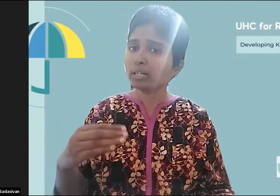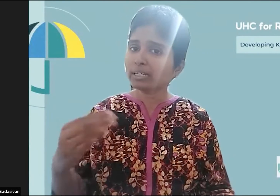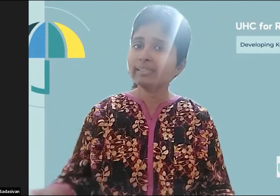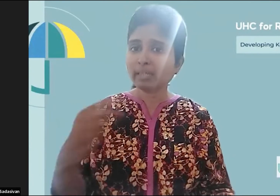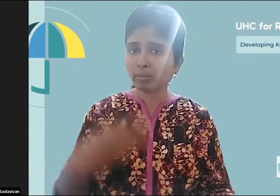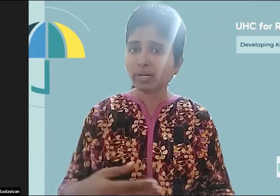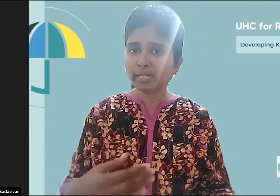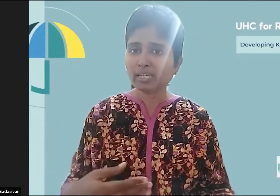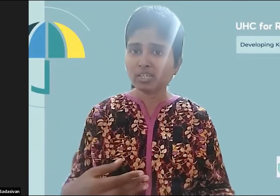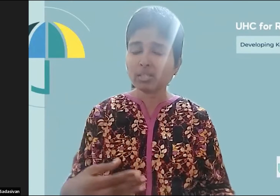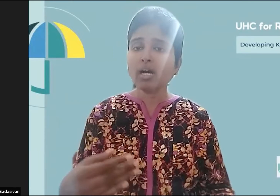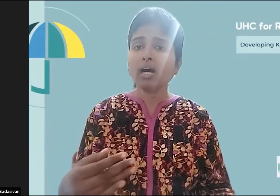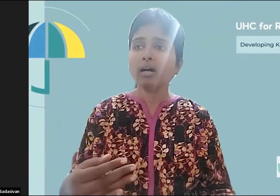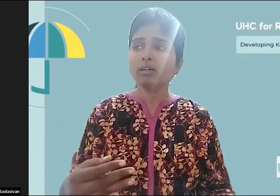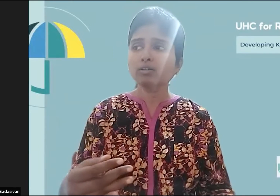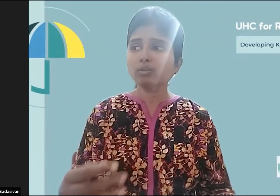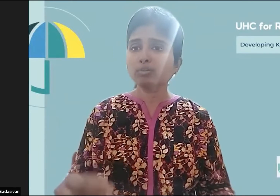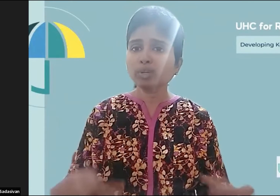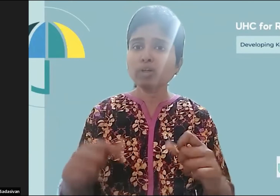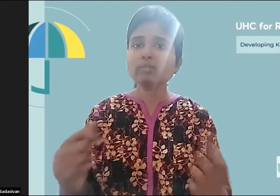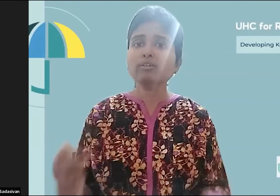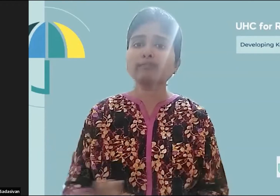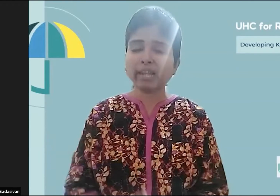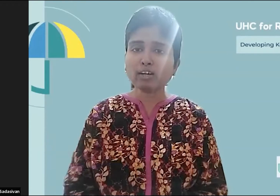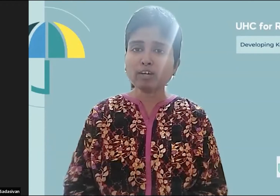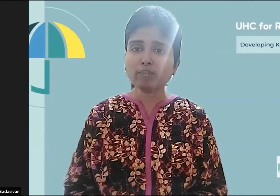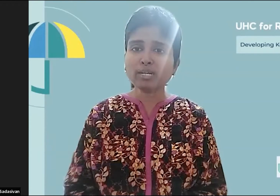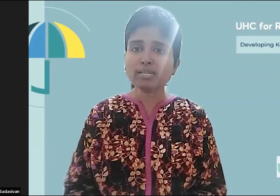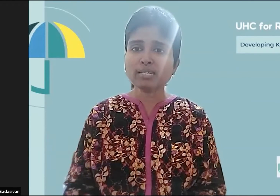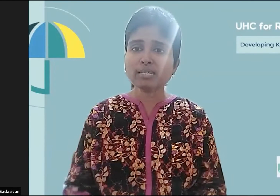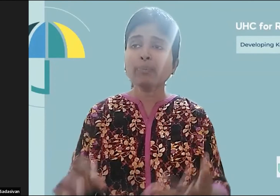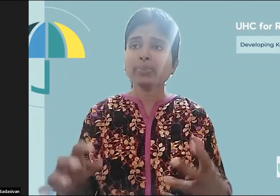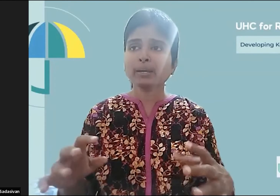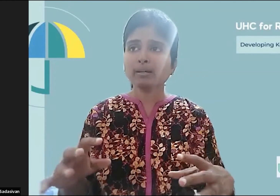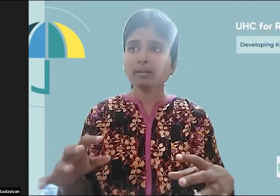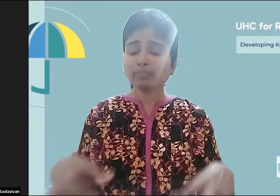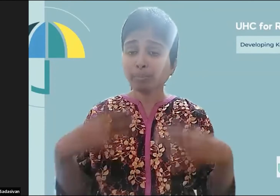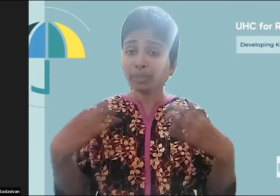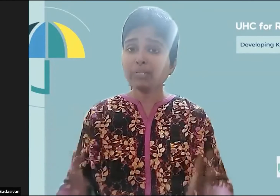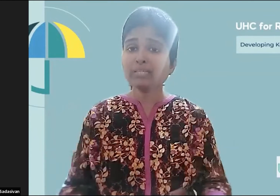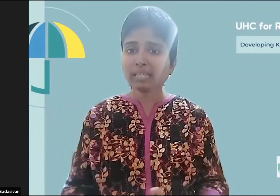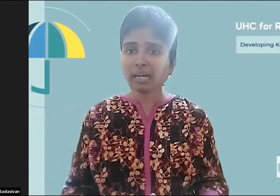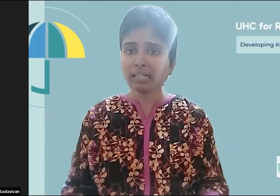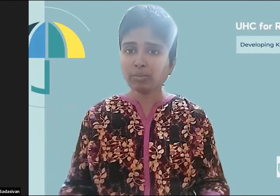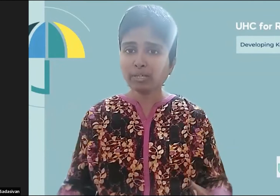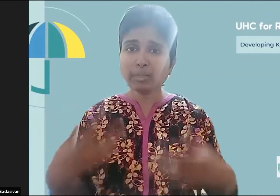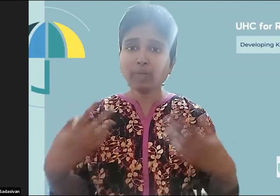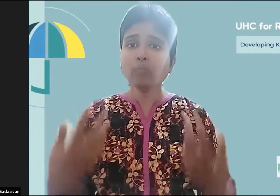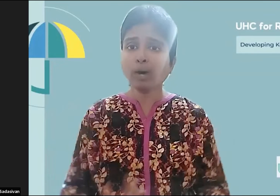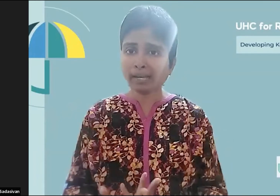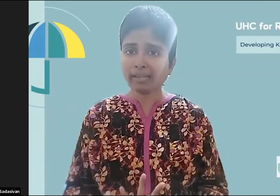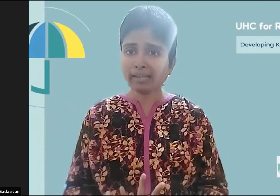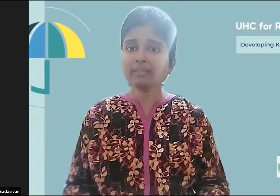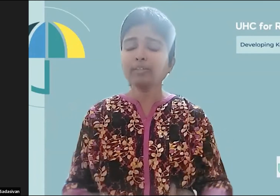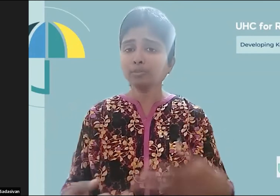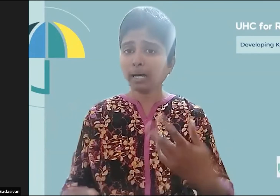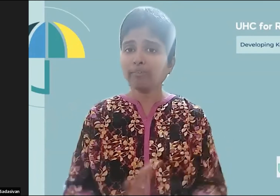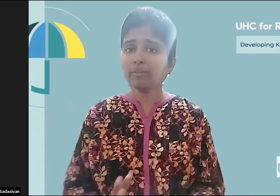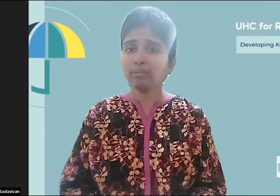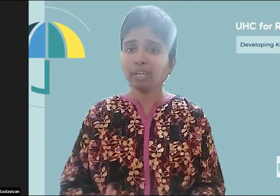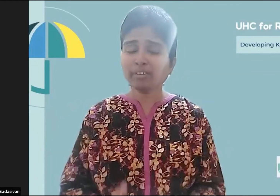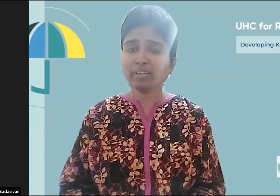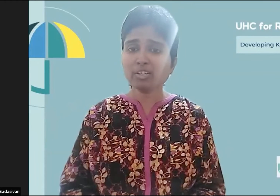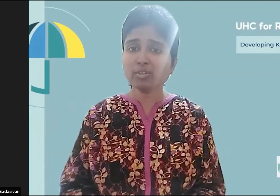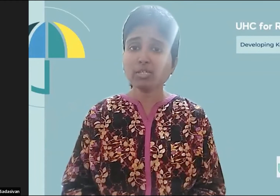could not get their medication. So because of lack of medicines, people started becoming violent,